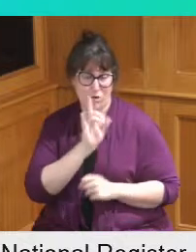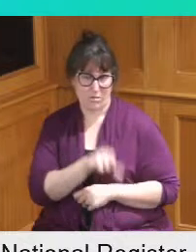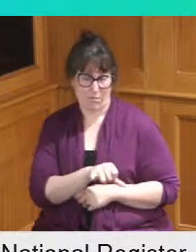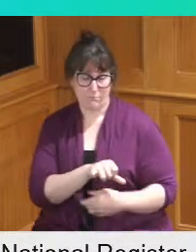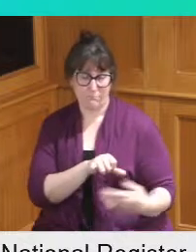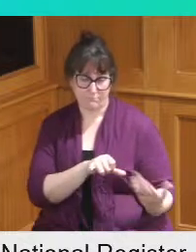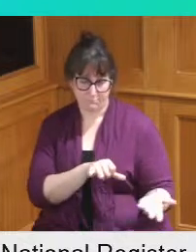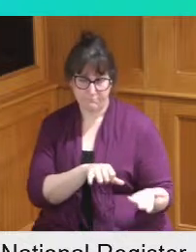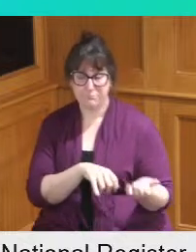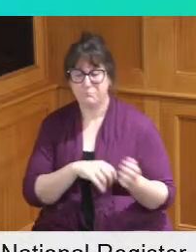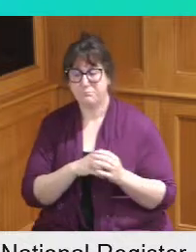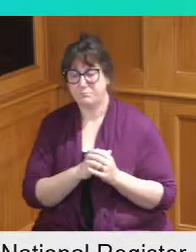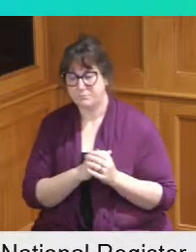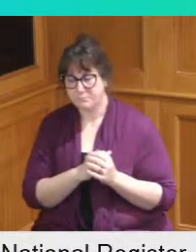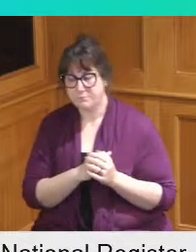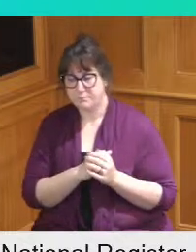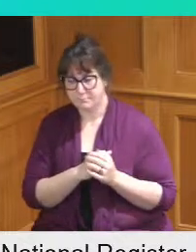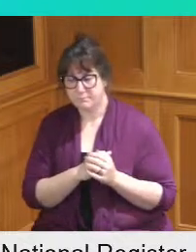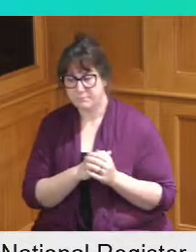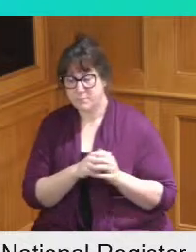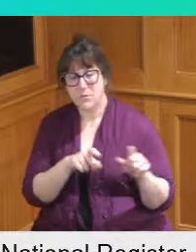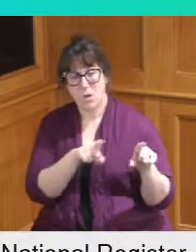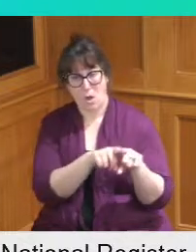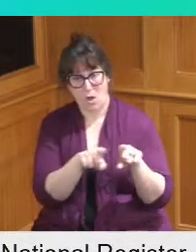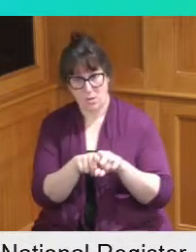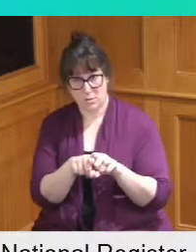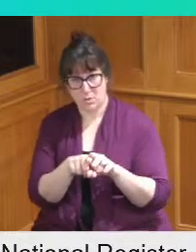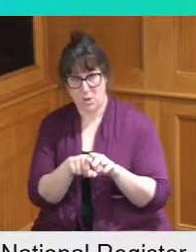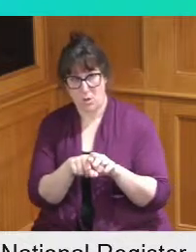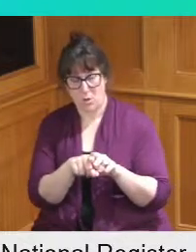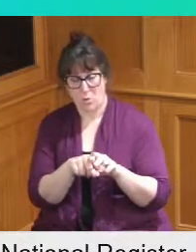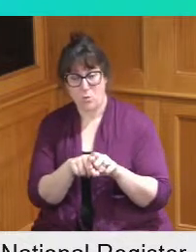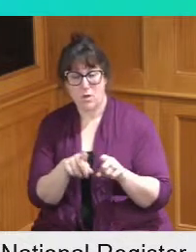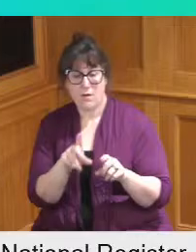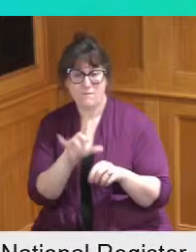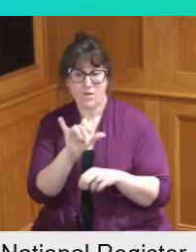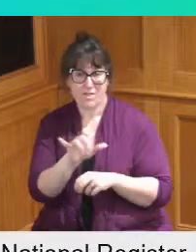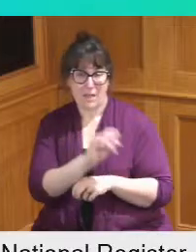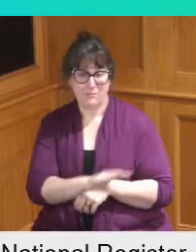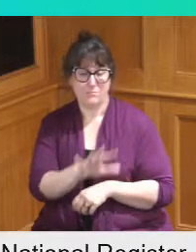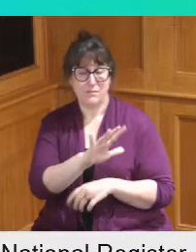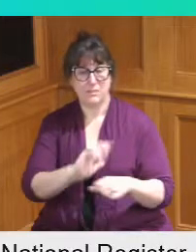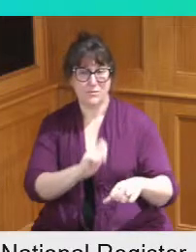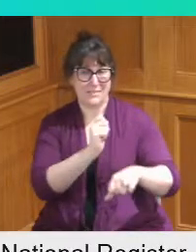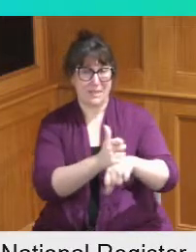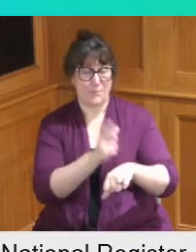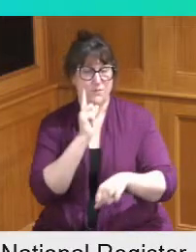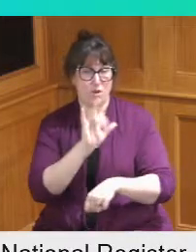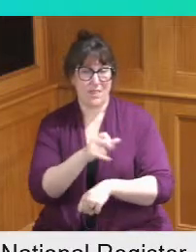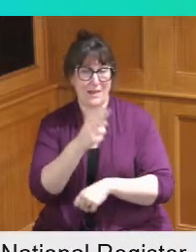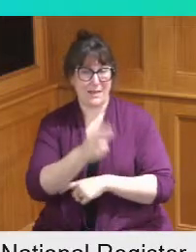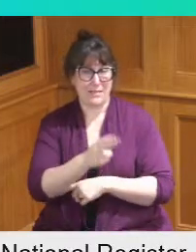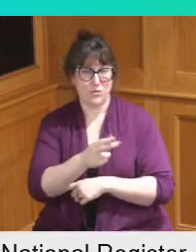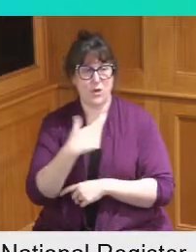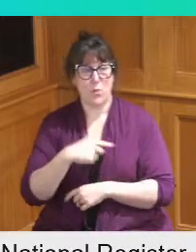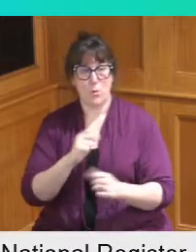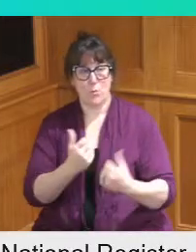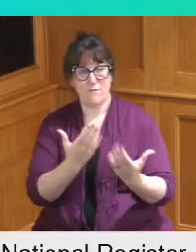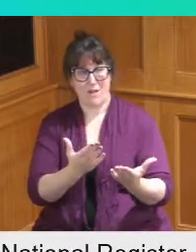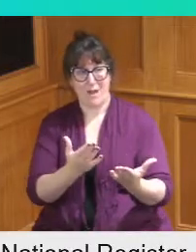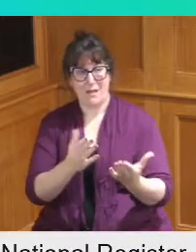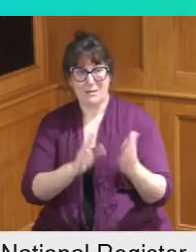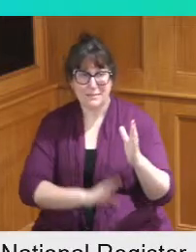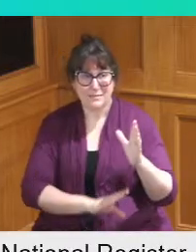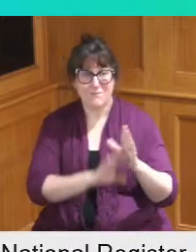So in addition to getting that district established, we'll be working to provide pre-development assistance for